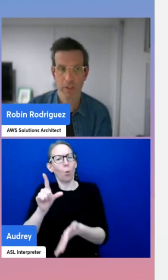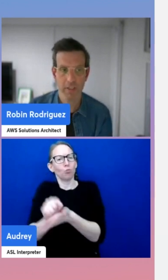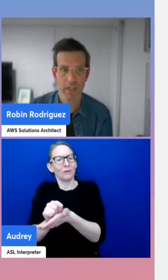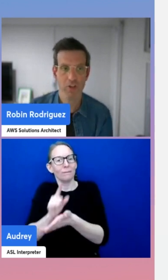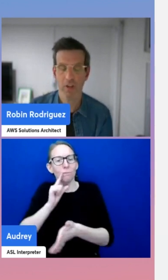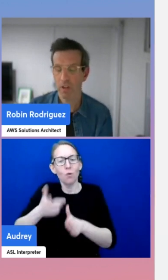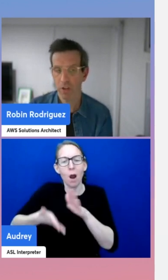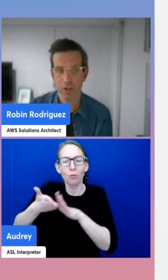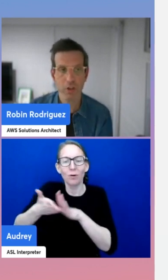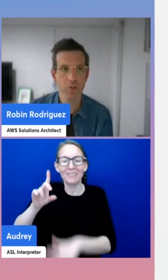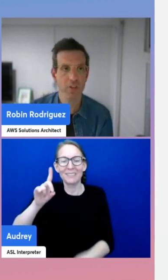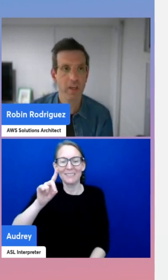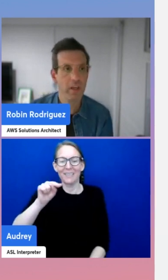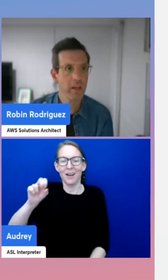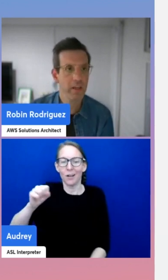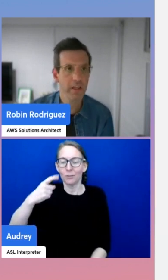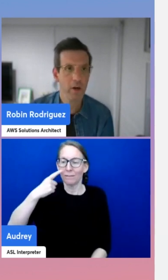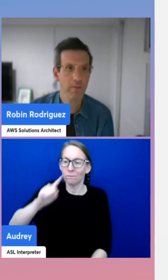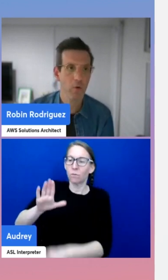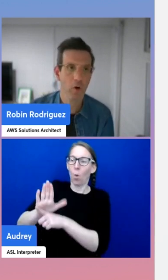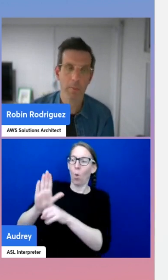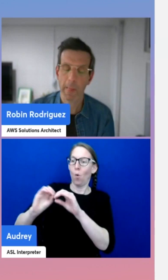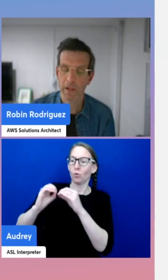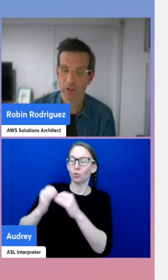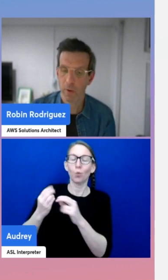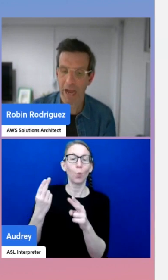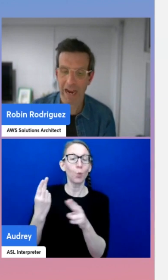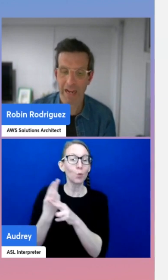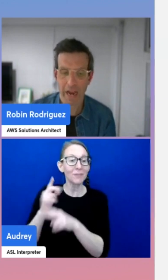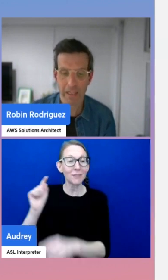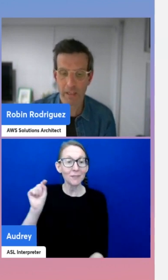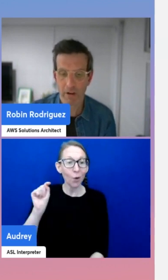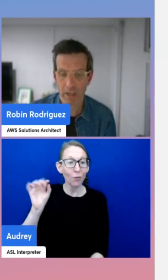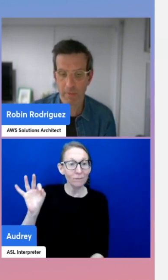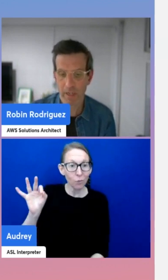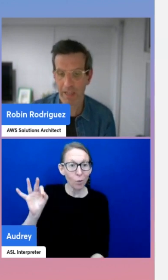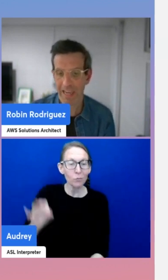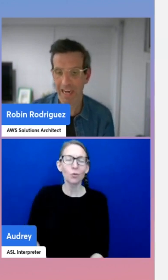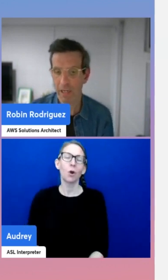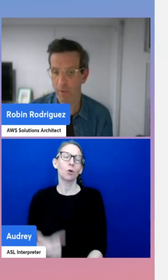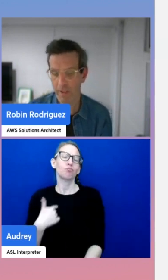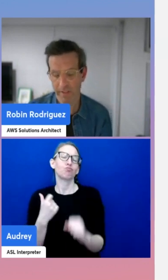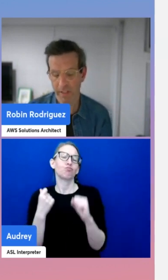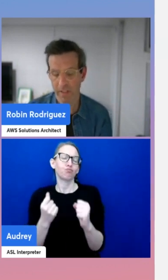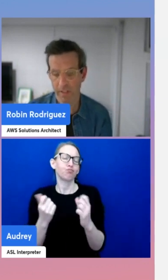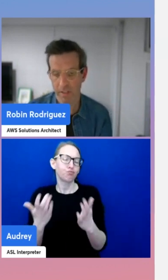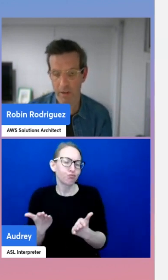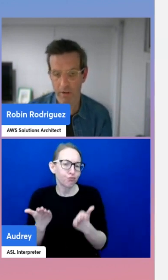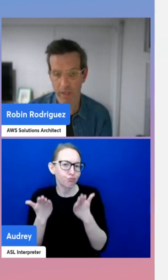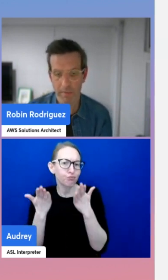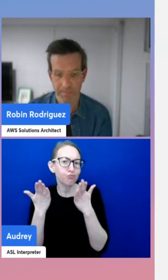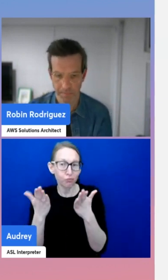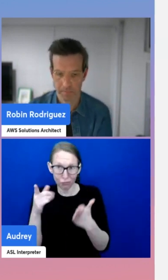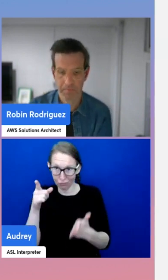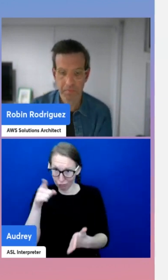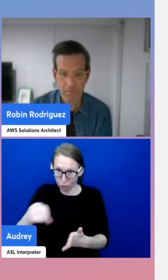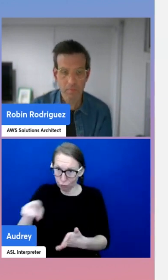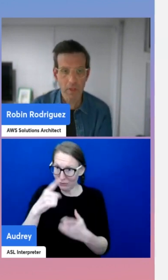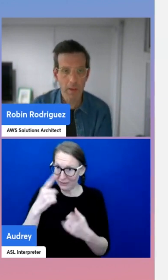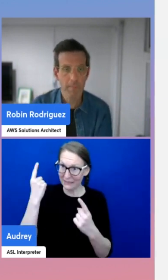an organization using Terraform. So I'd highly recommend anyone that's considering